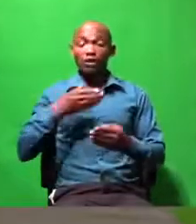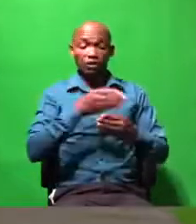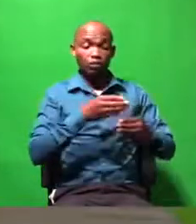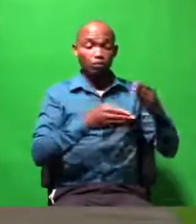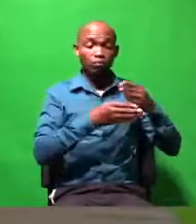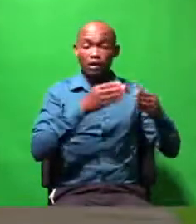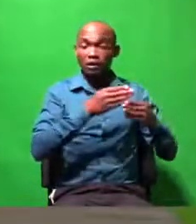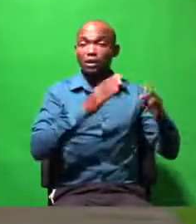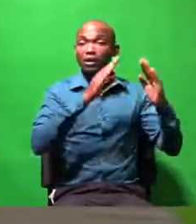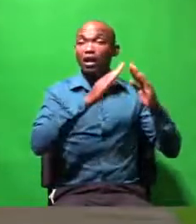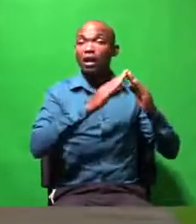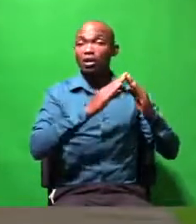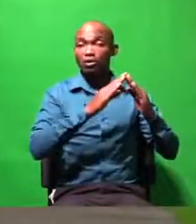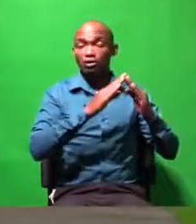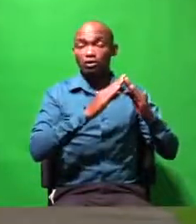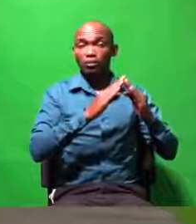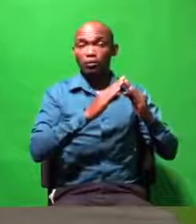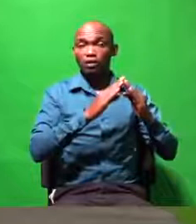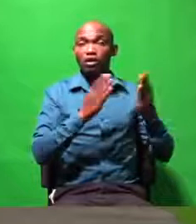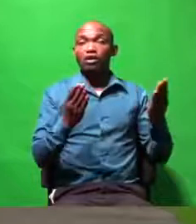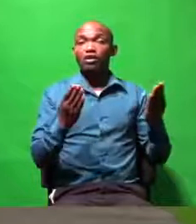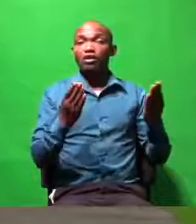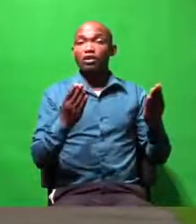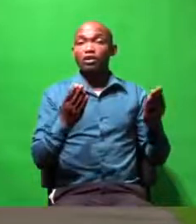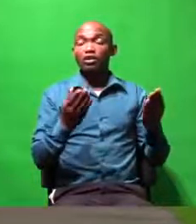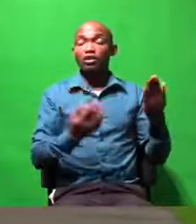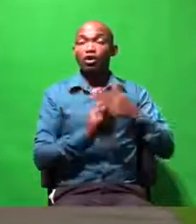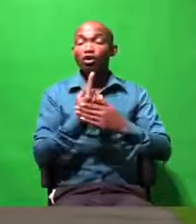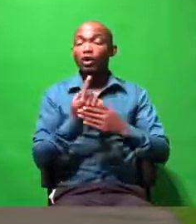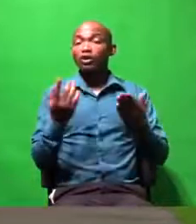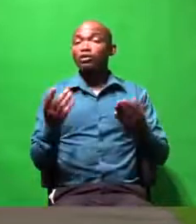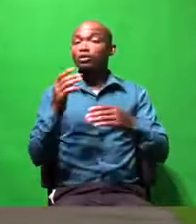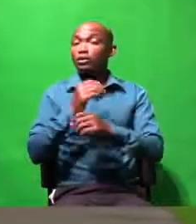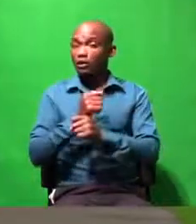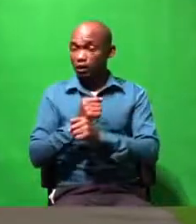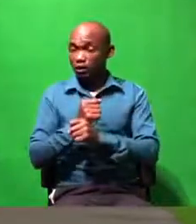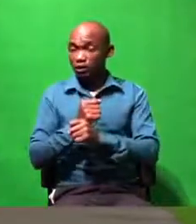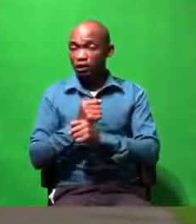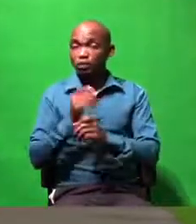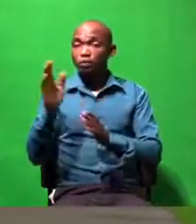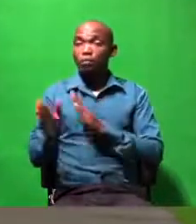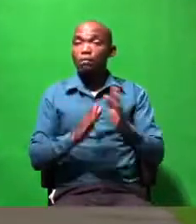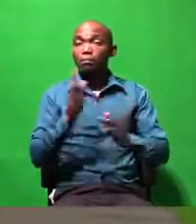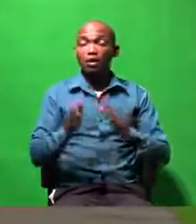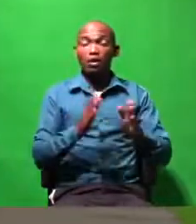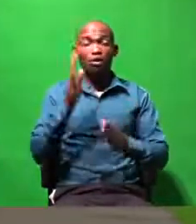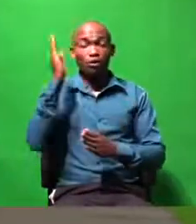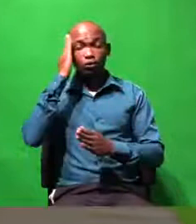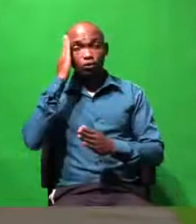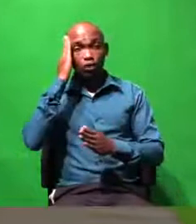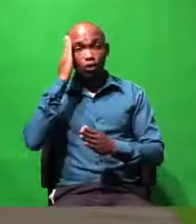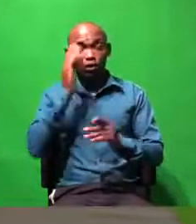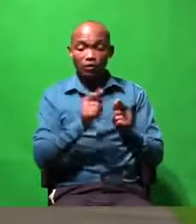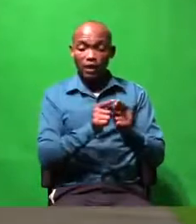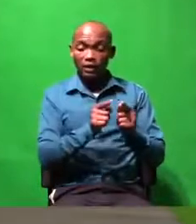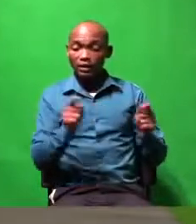to prepare the playground, in order to make it, to prepare or to know the distance of that